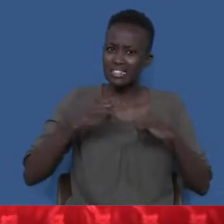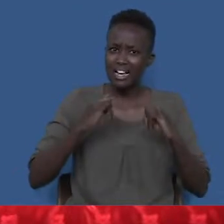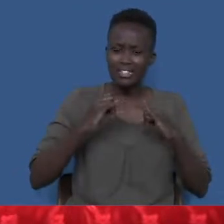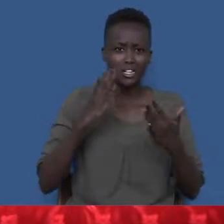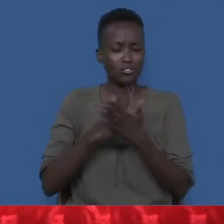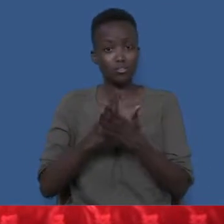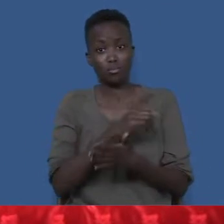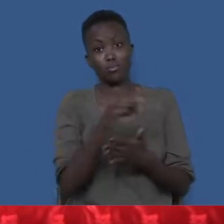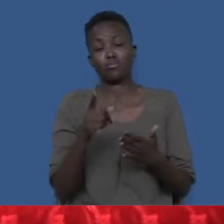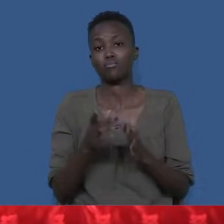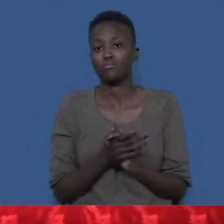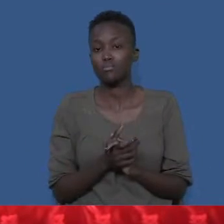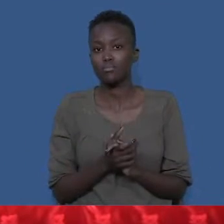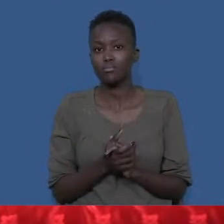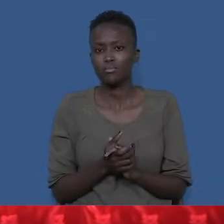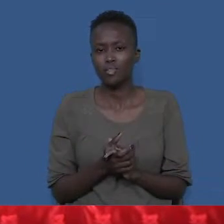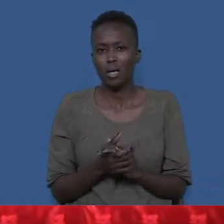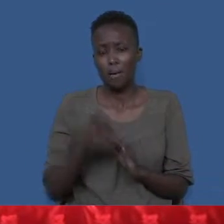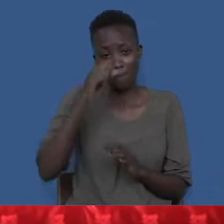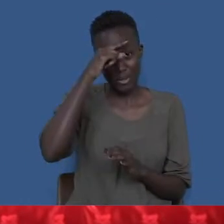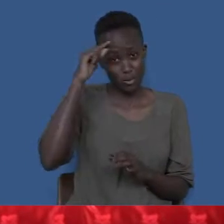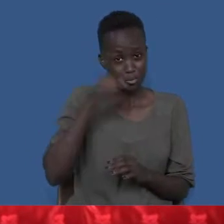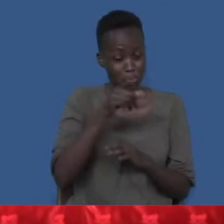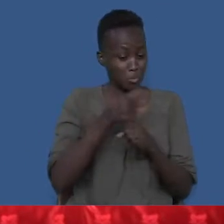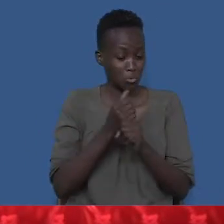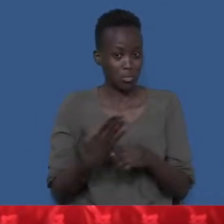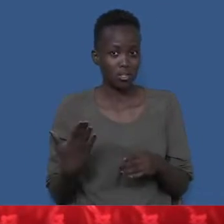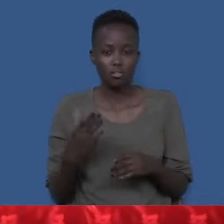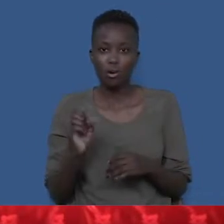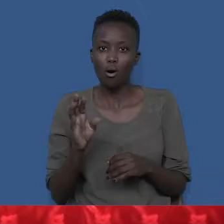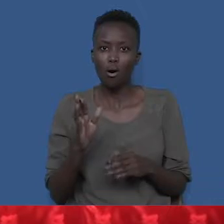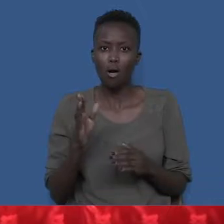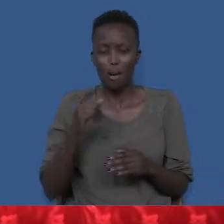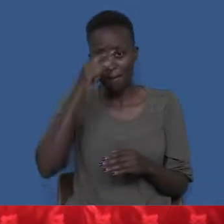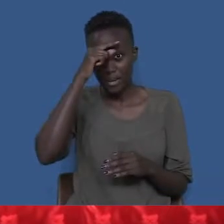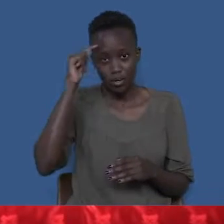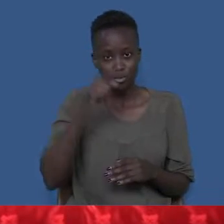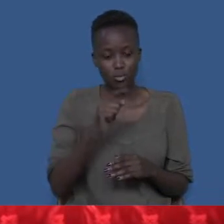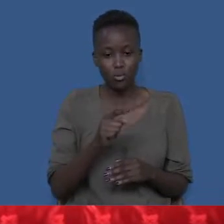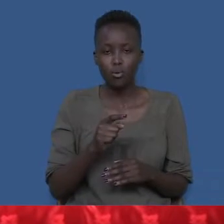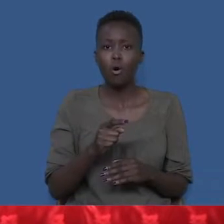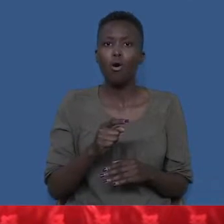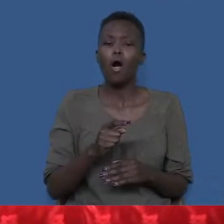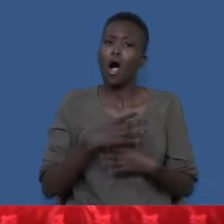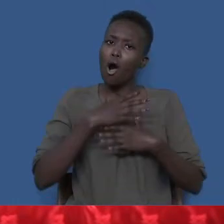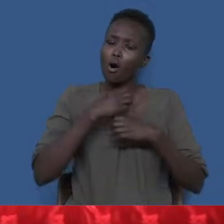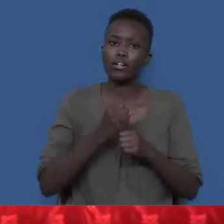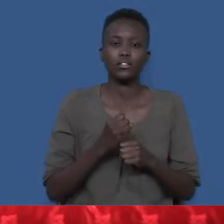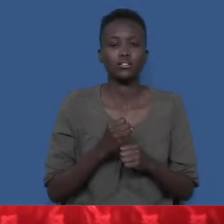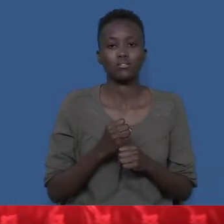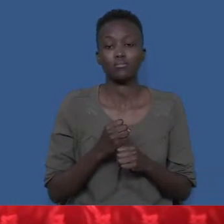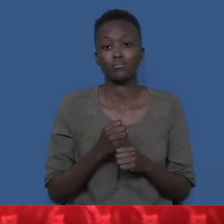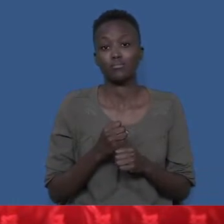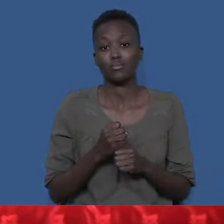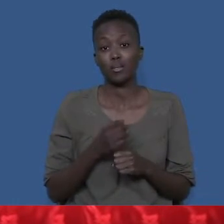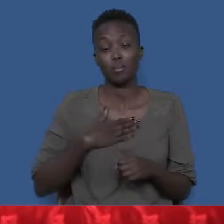removed, could be a reaction because of something you have done, or could be because you're strict and you want things to be done as a Christian in the correct way.